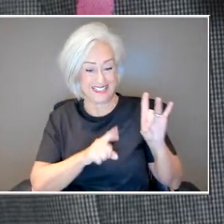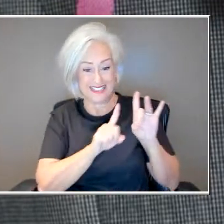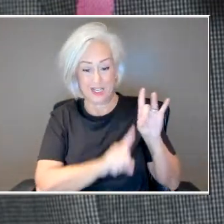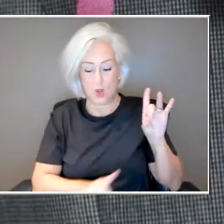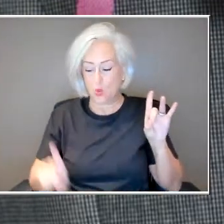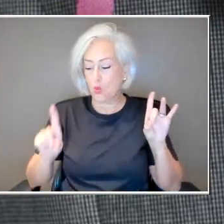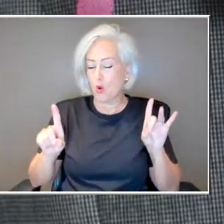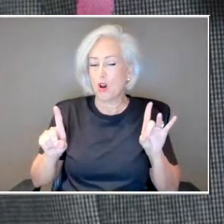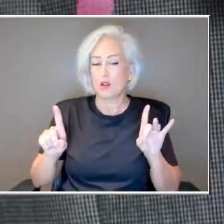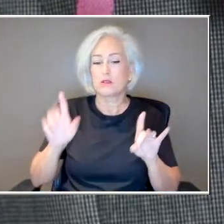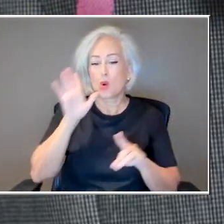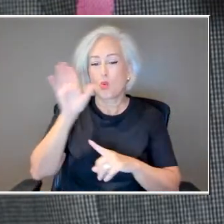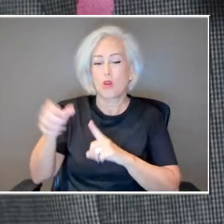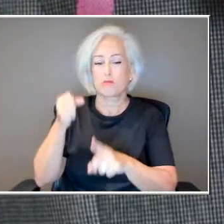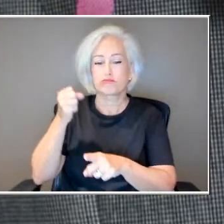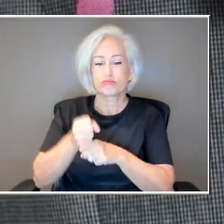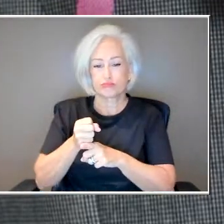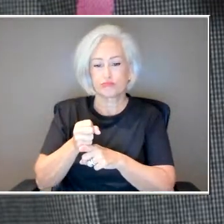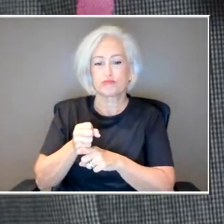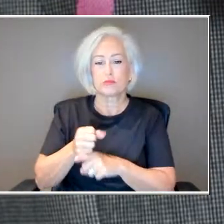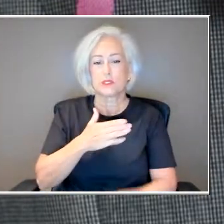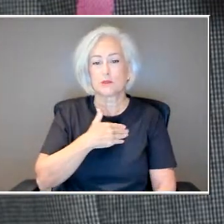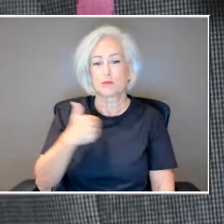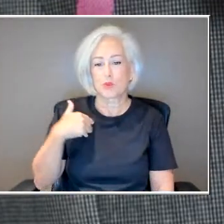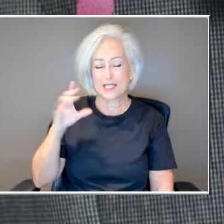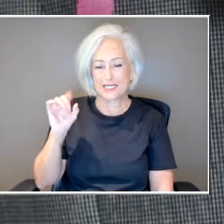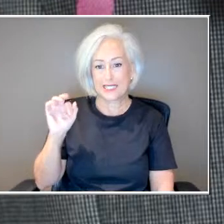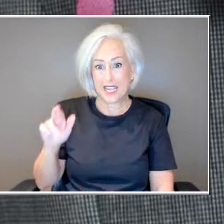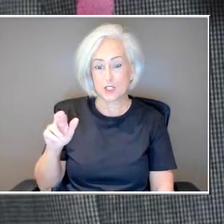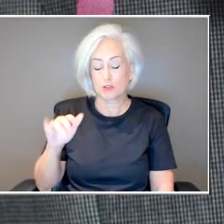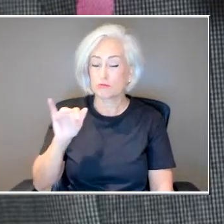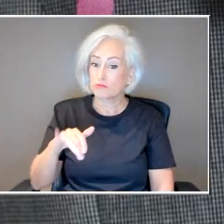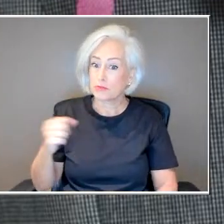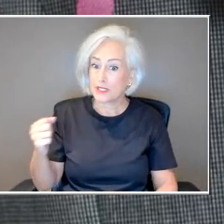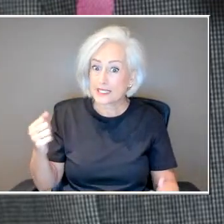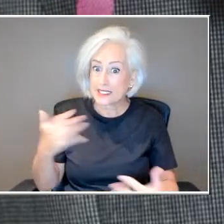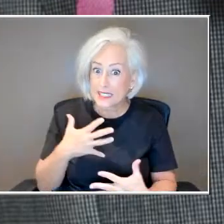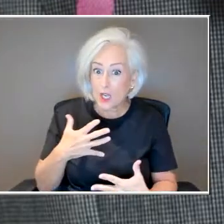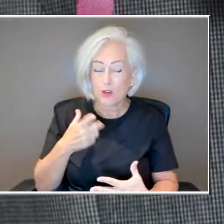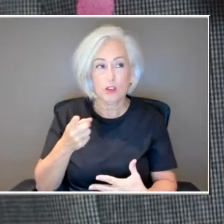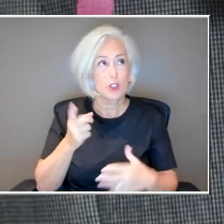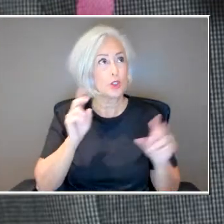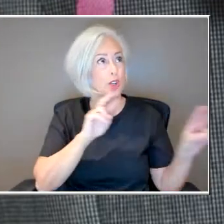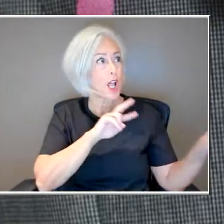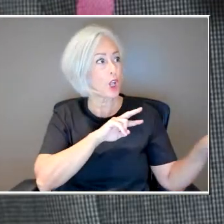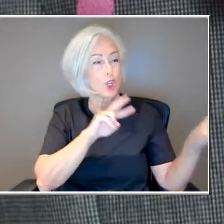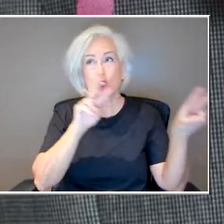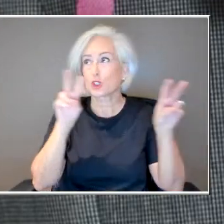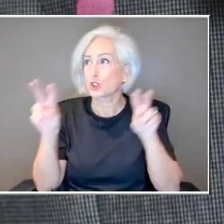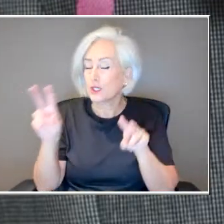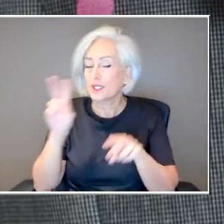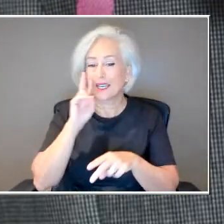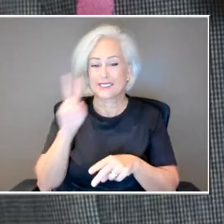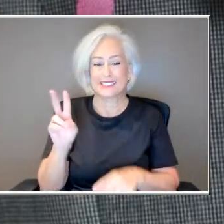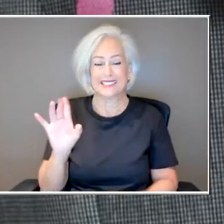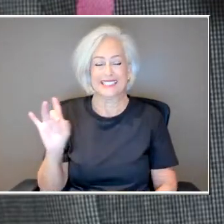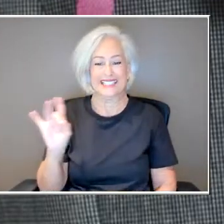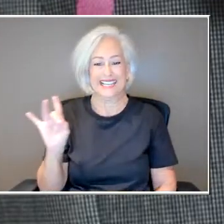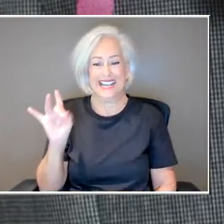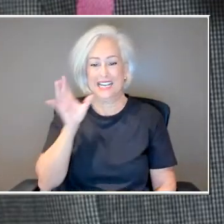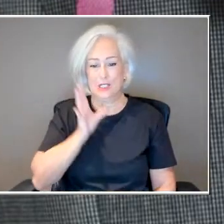in the U.S., and that's a scary stat when you know that we could look around in a room of people and you're looking at 8 women, so you do the numbers,